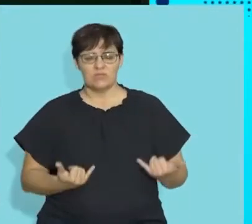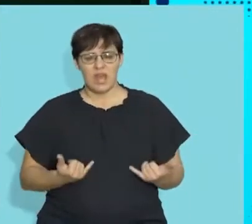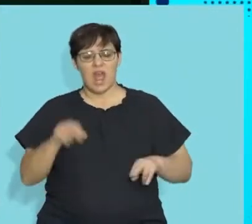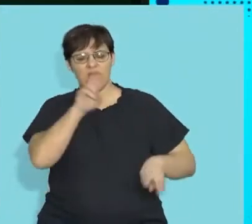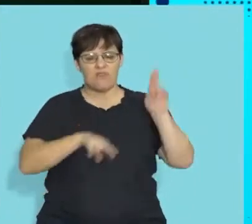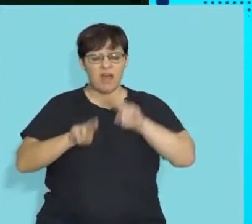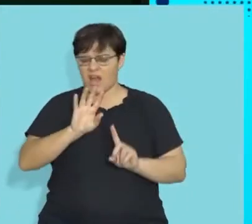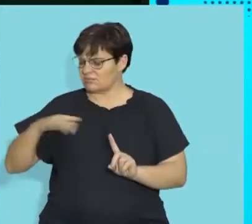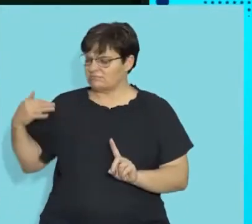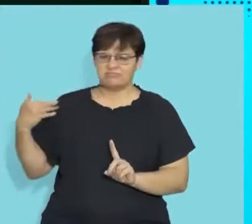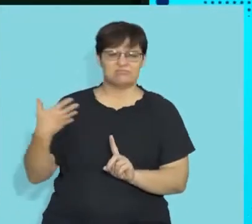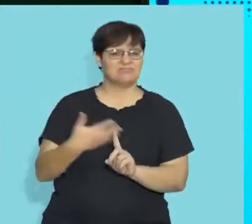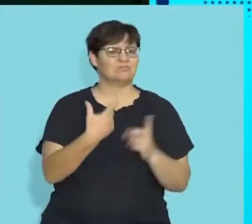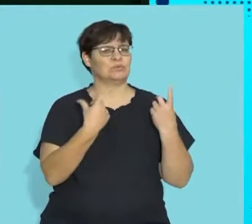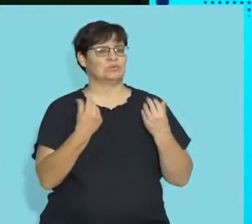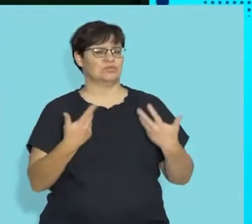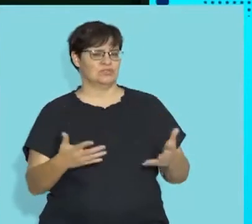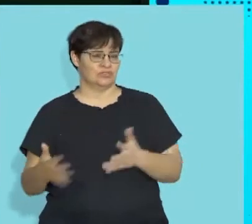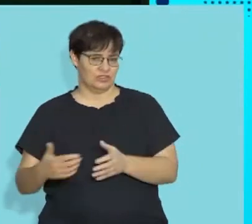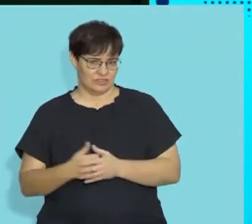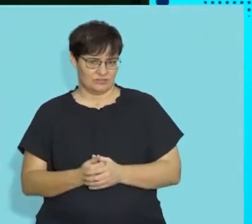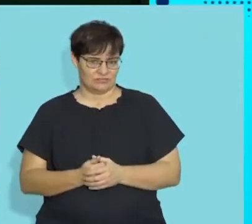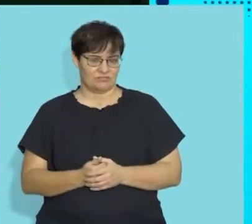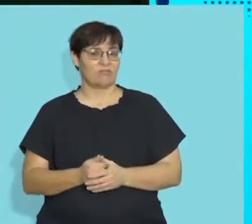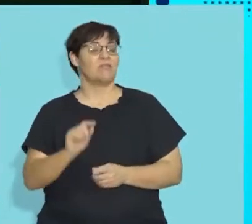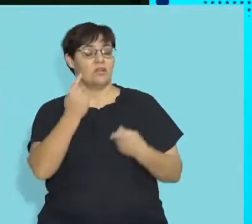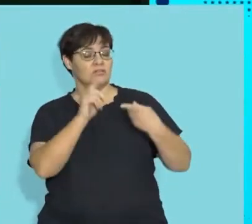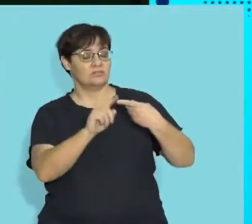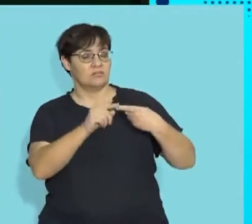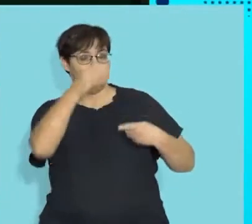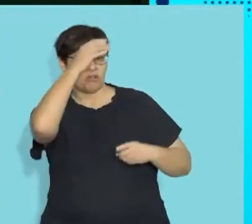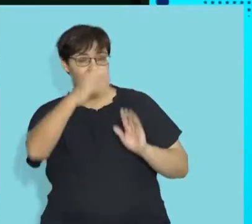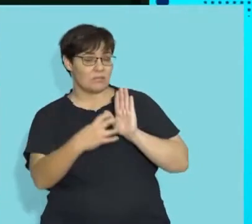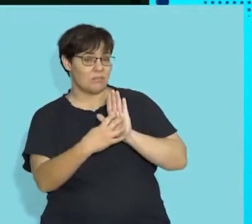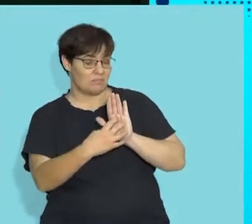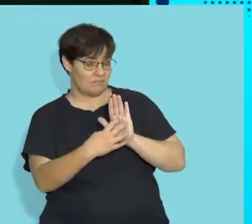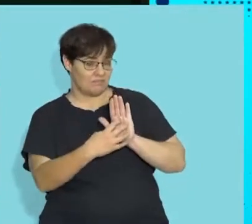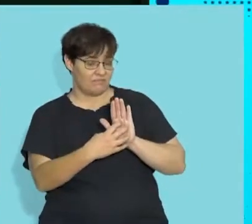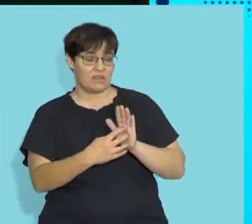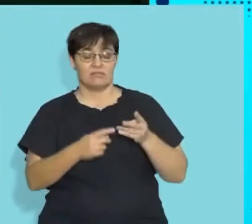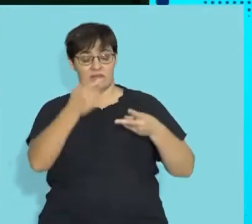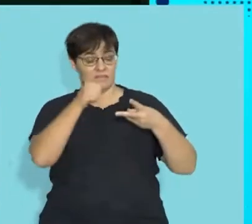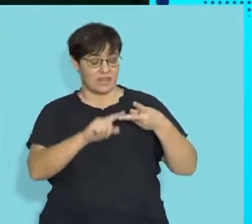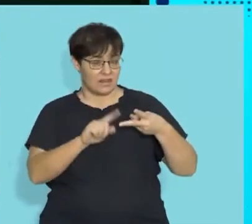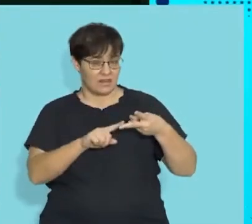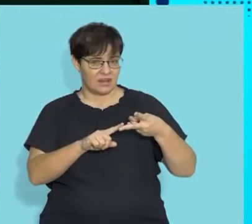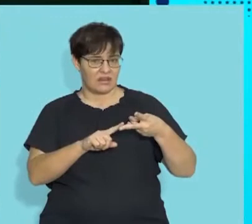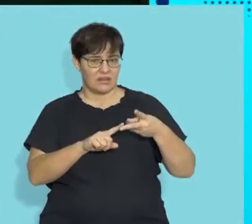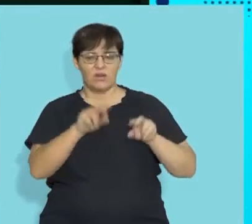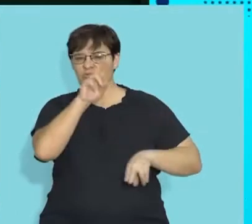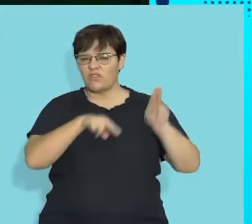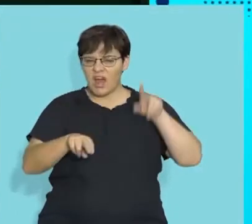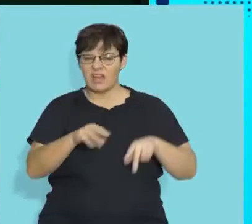general revision on sequences and series. First, I'm going to have a look at our concept map for today's lesson, then I'm going to revise